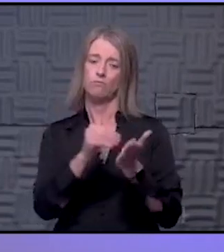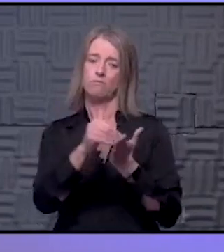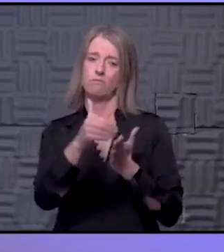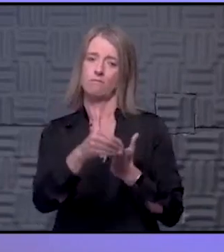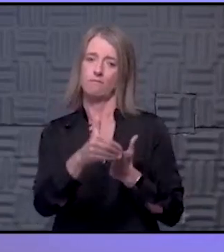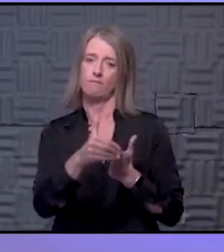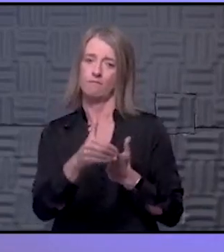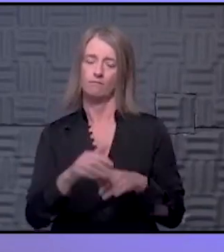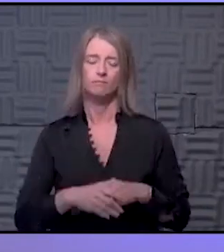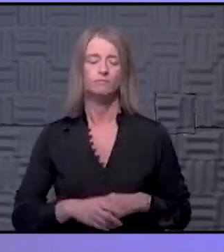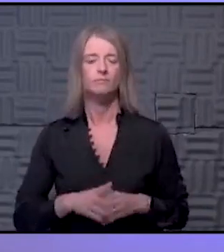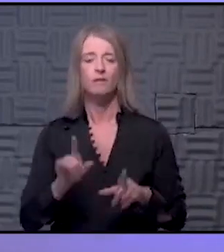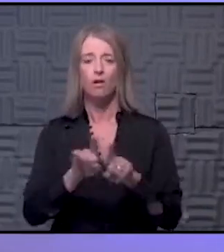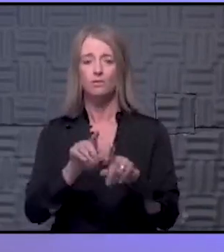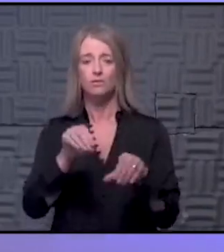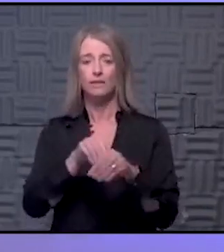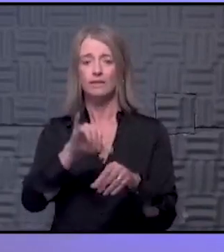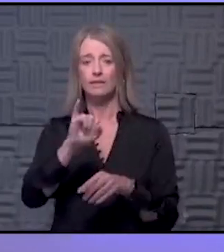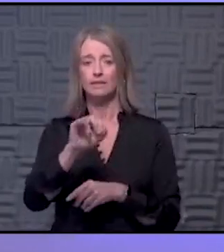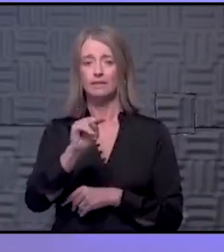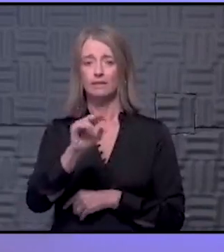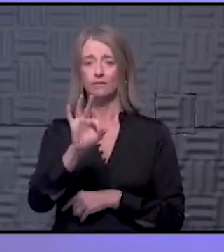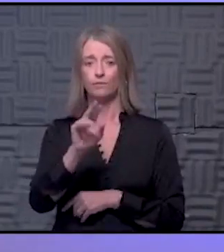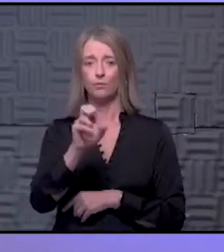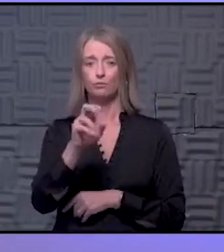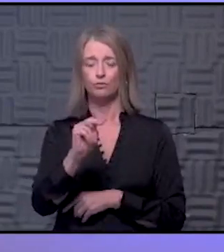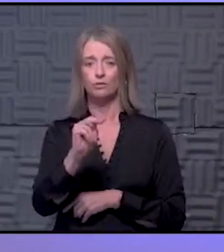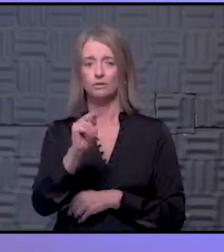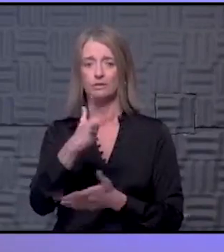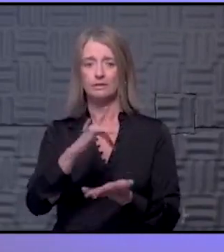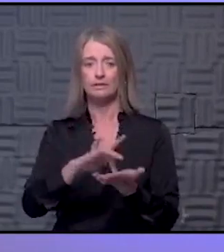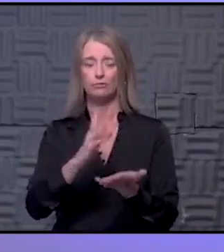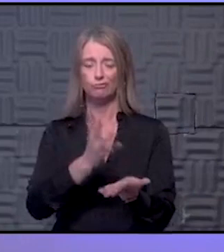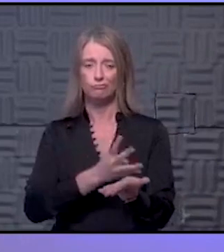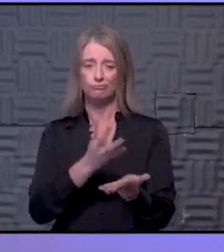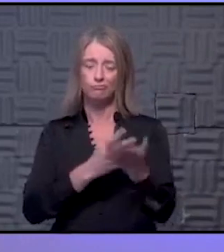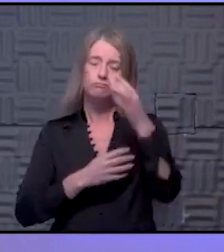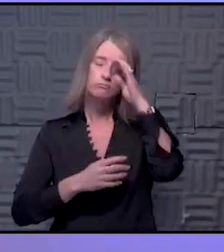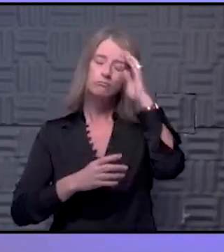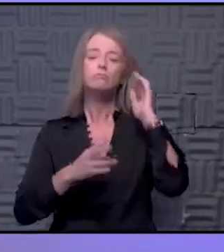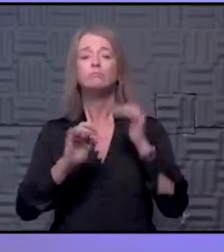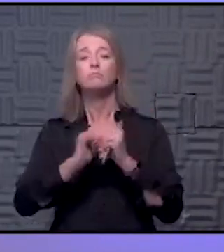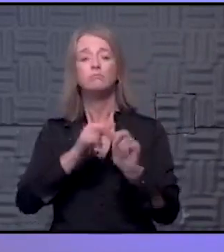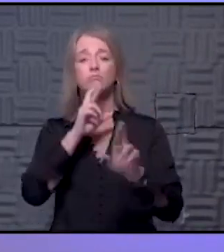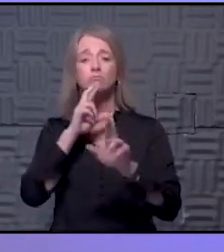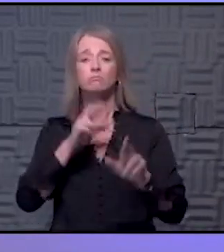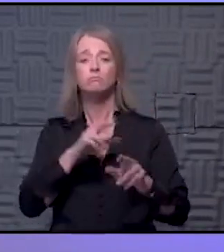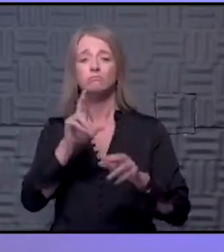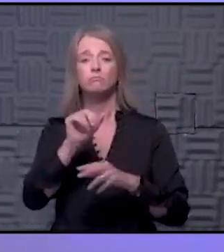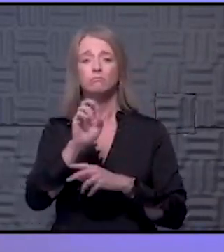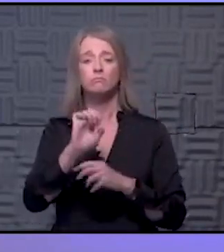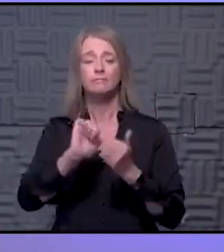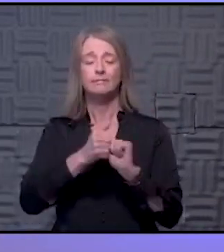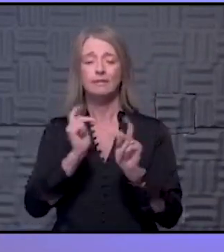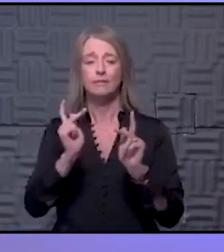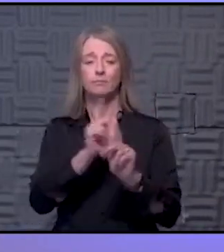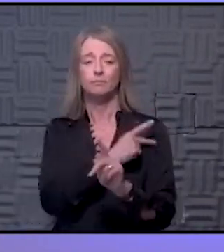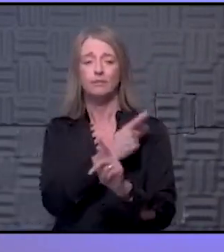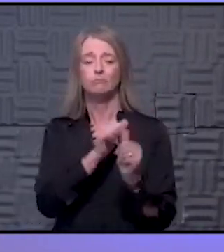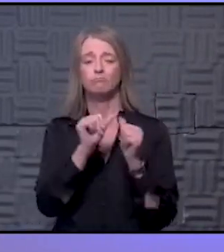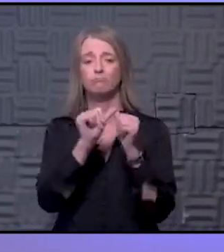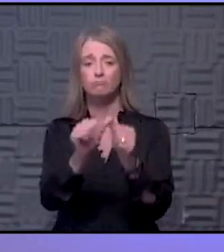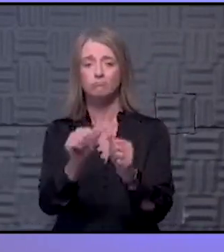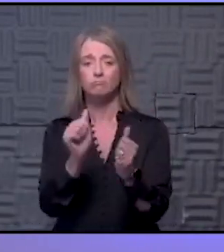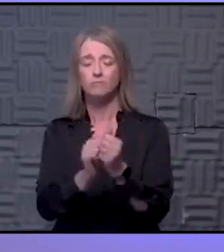in the infusion center. The unique thing about the CAR T cell, not only about the response rate and how long these patients can respond for that, it's also